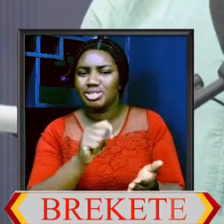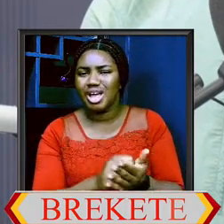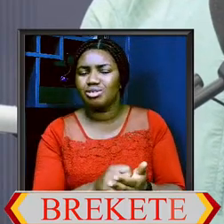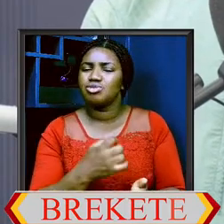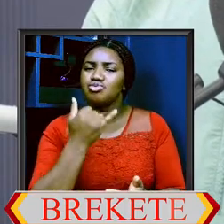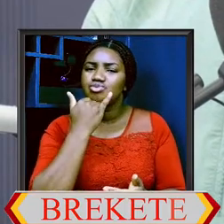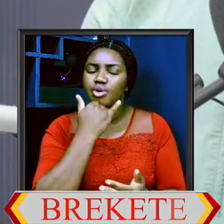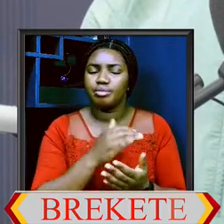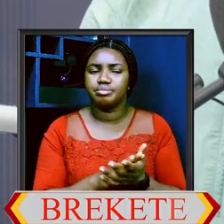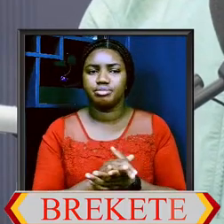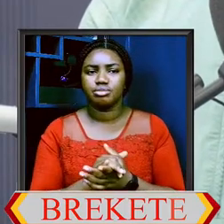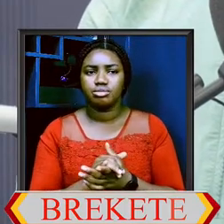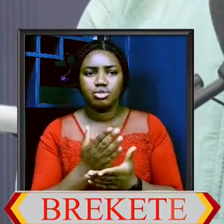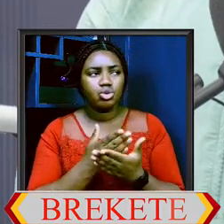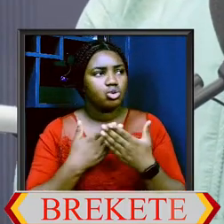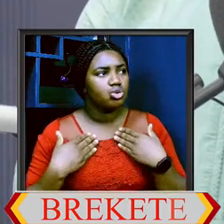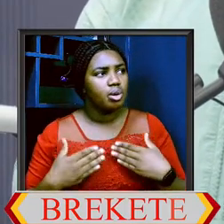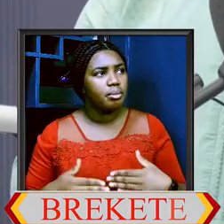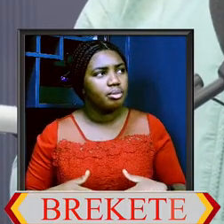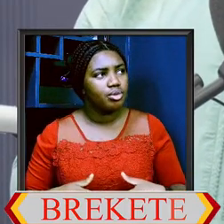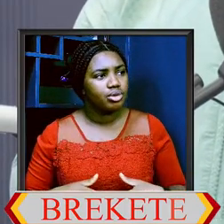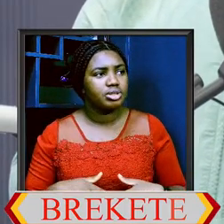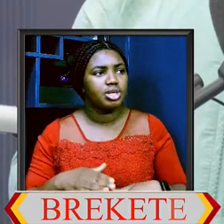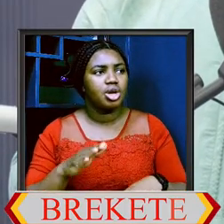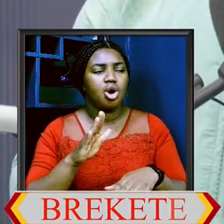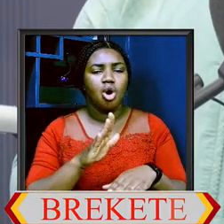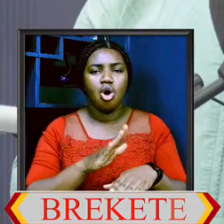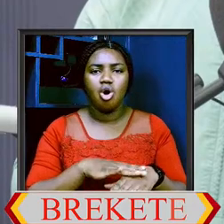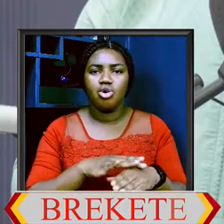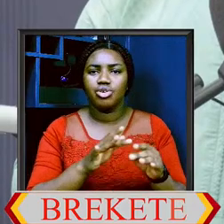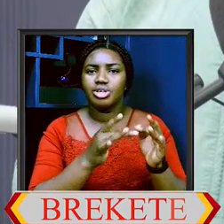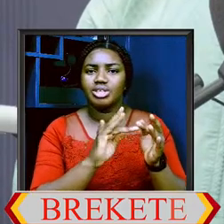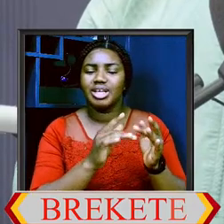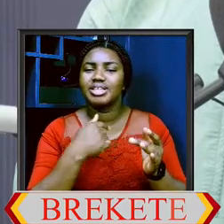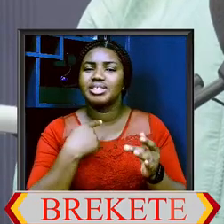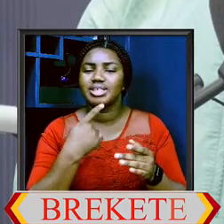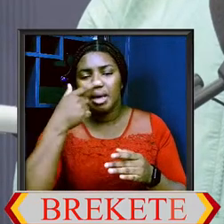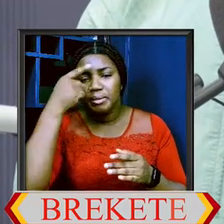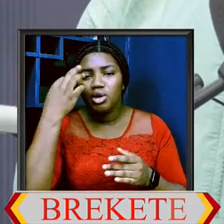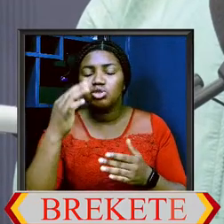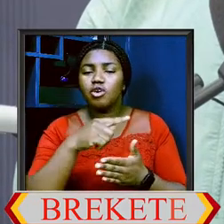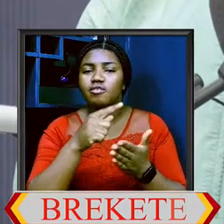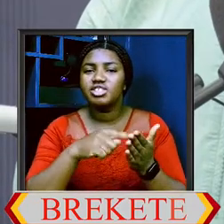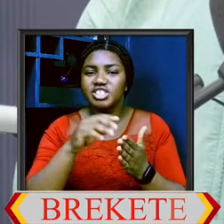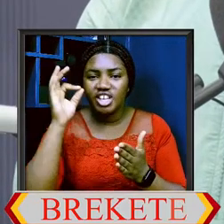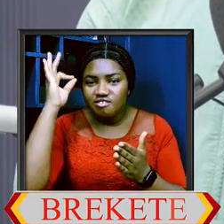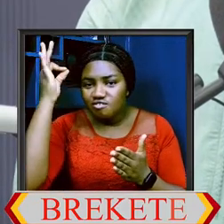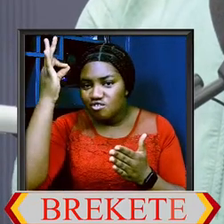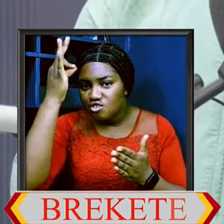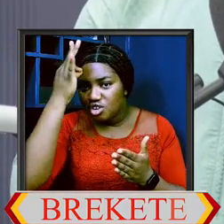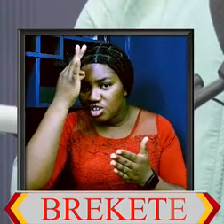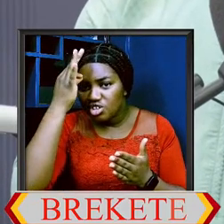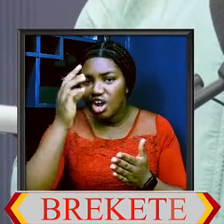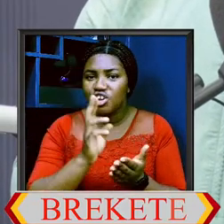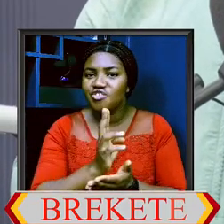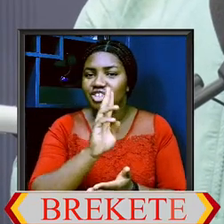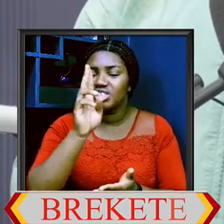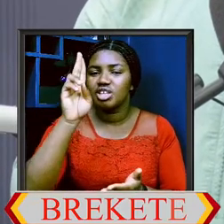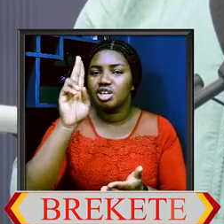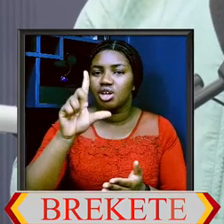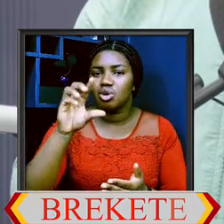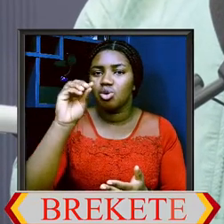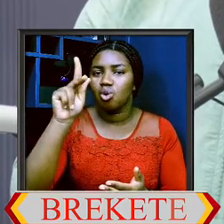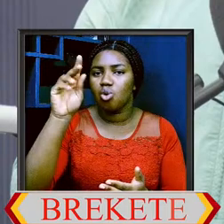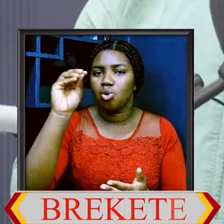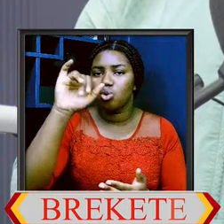easy he say because of this thing where you talk about Federal University Loa I would like